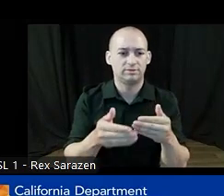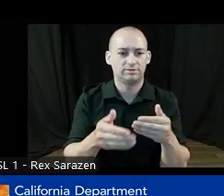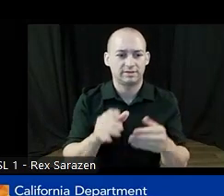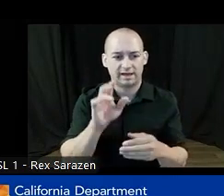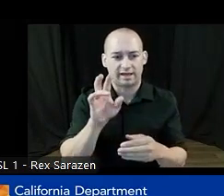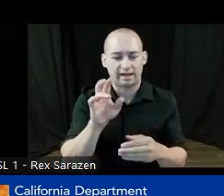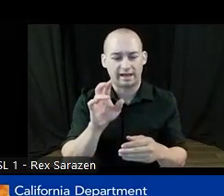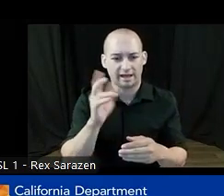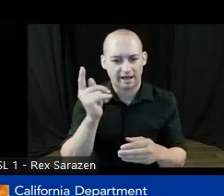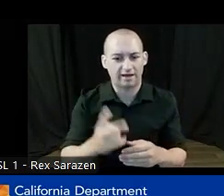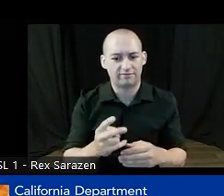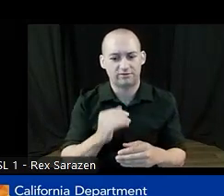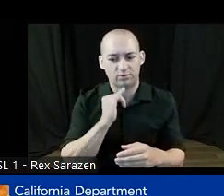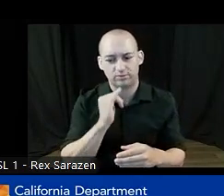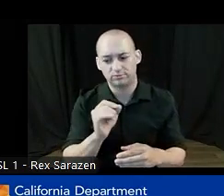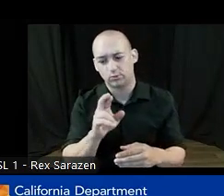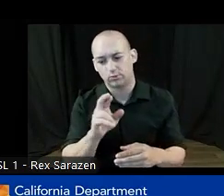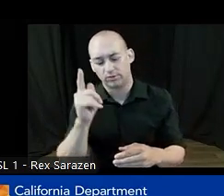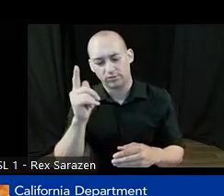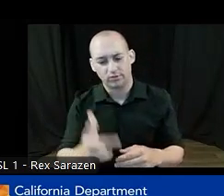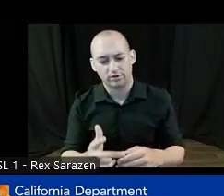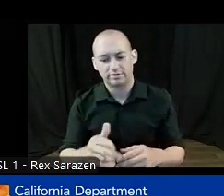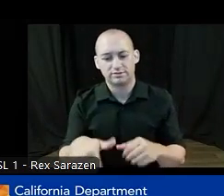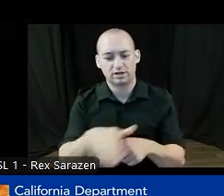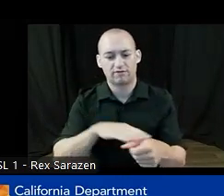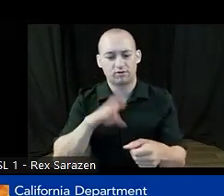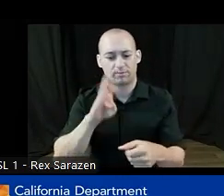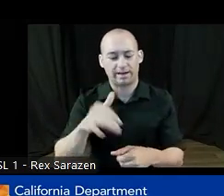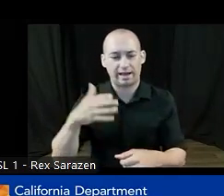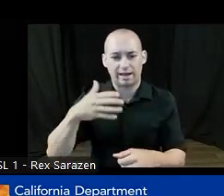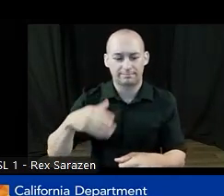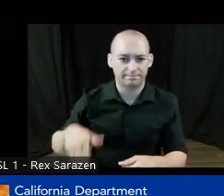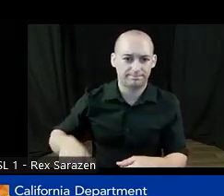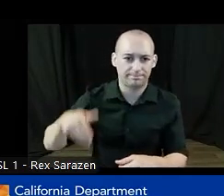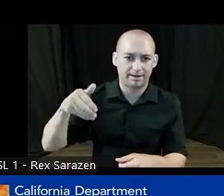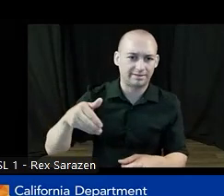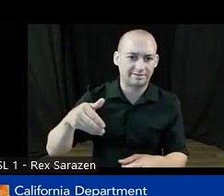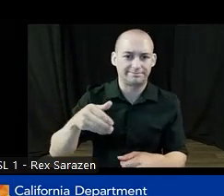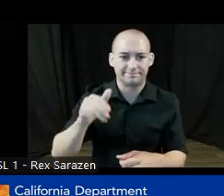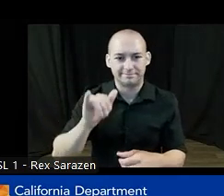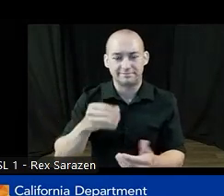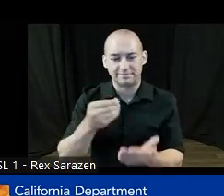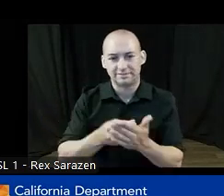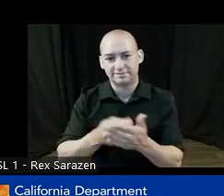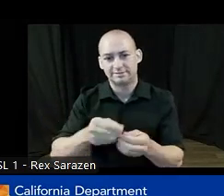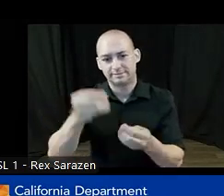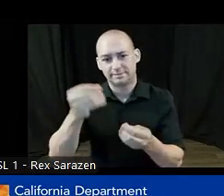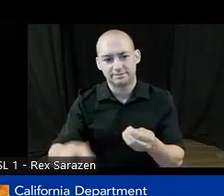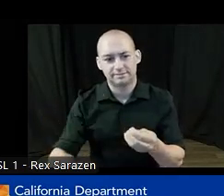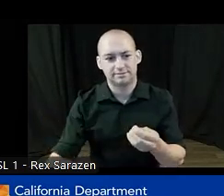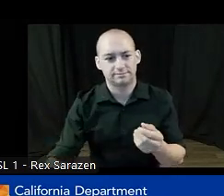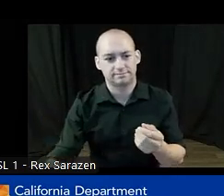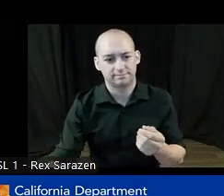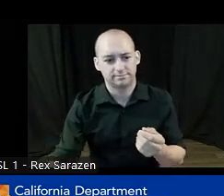over a third, is covered by out-of-pocket expenditures. This is really critical to look at because